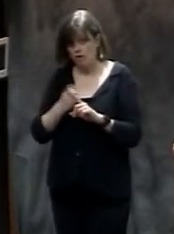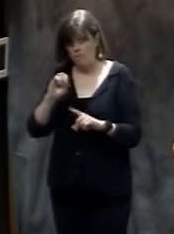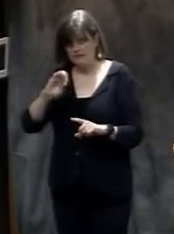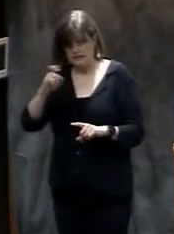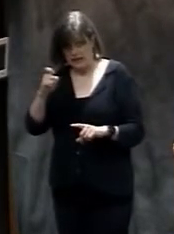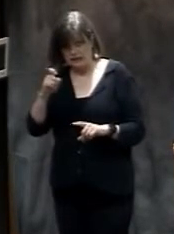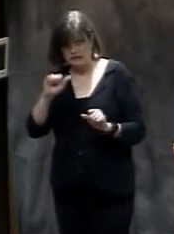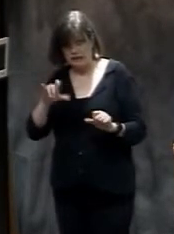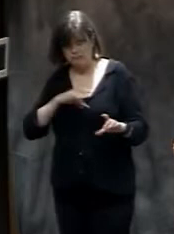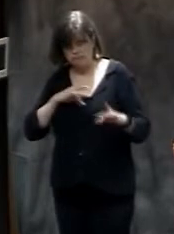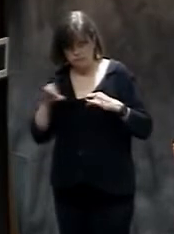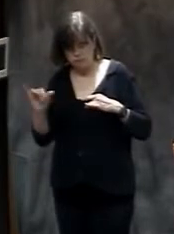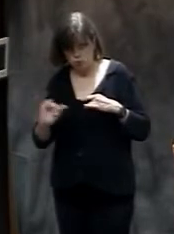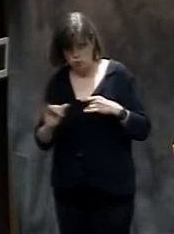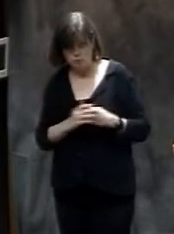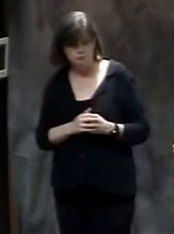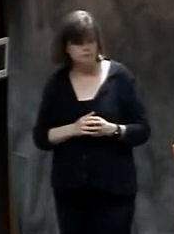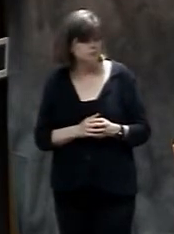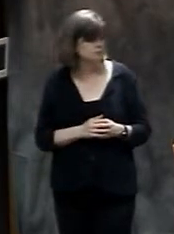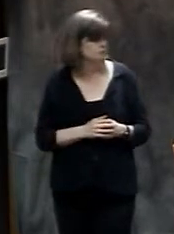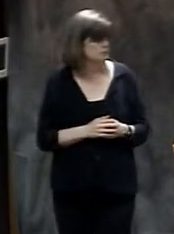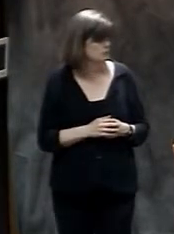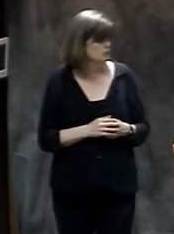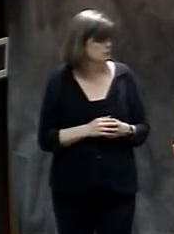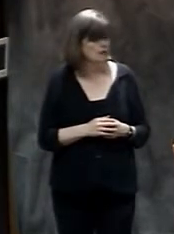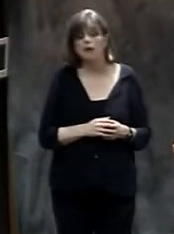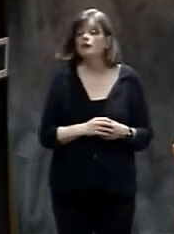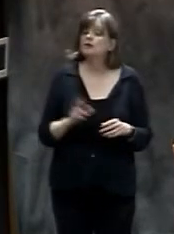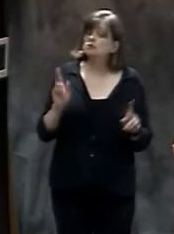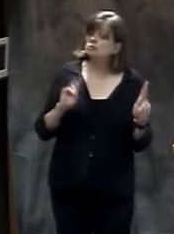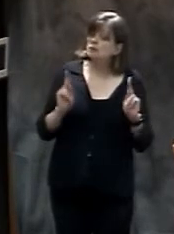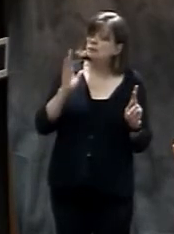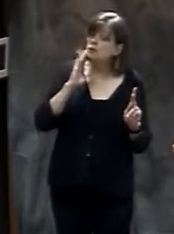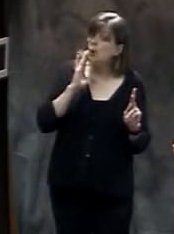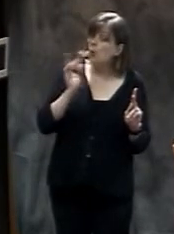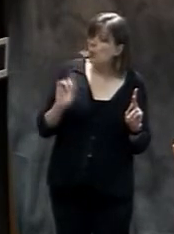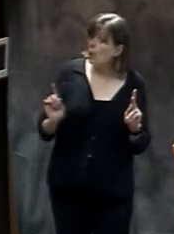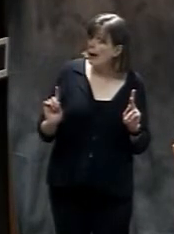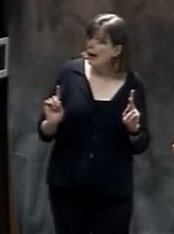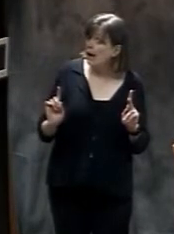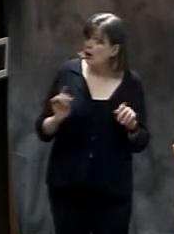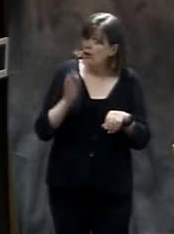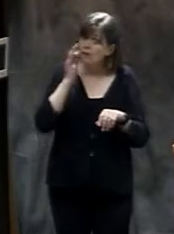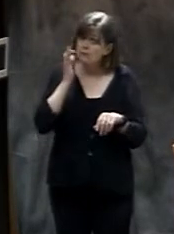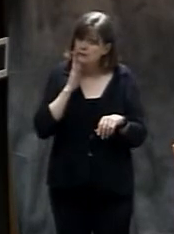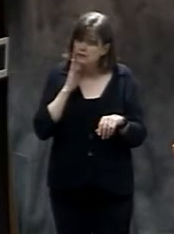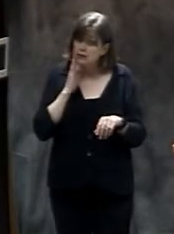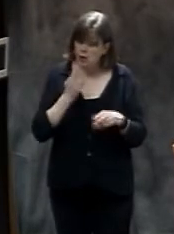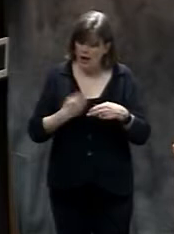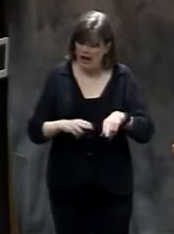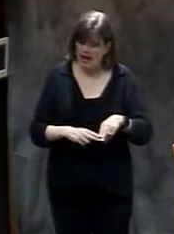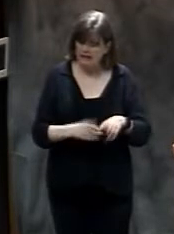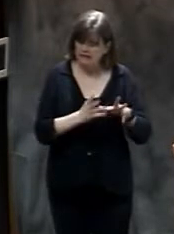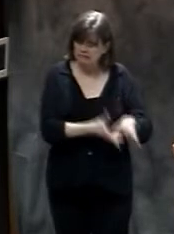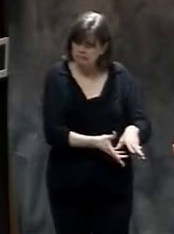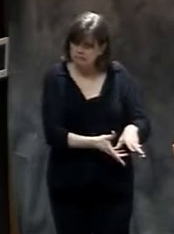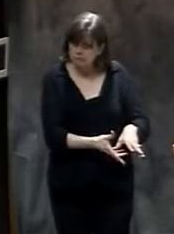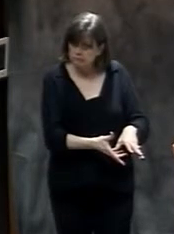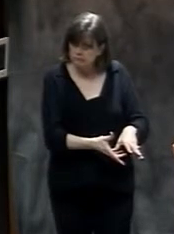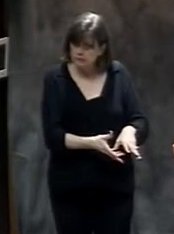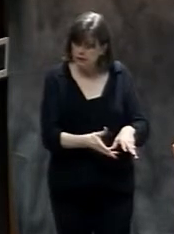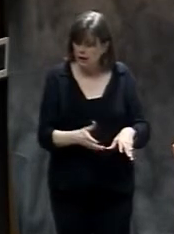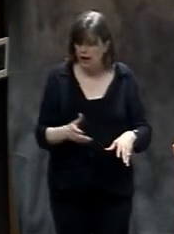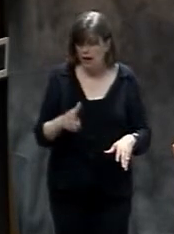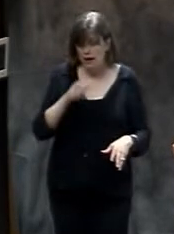We want to know if people know where these mosquitoes lay their eggs. And this is not a very simple question because, as I mentioned to you, they will